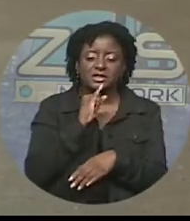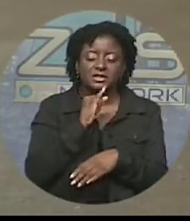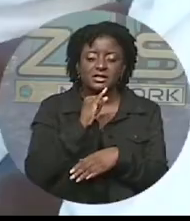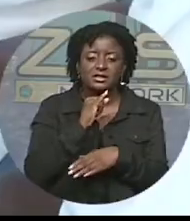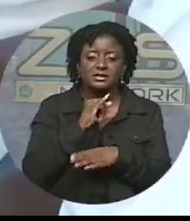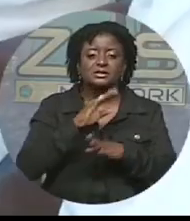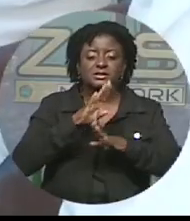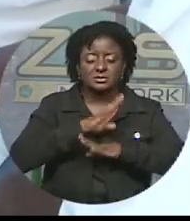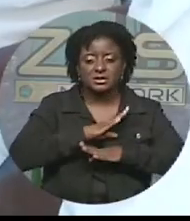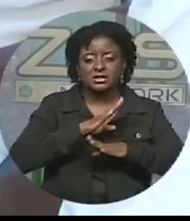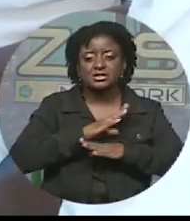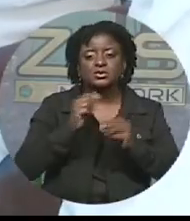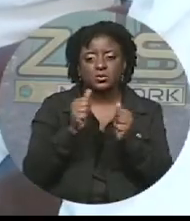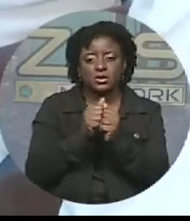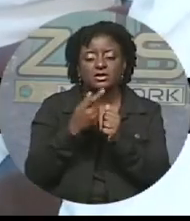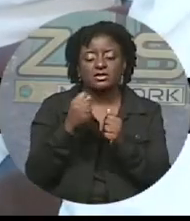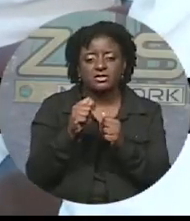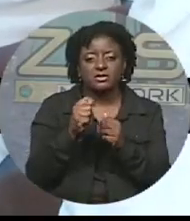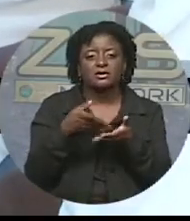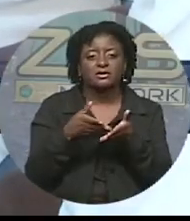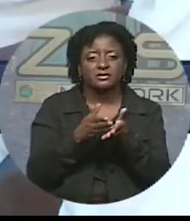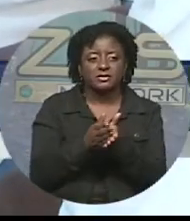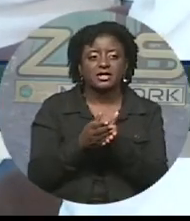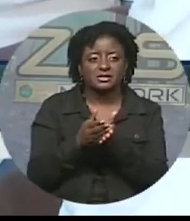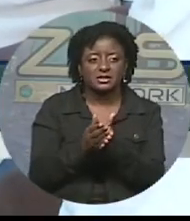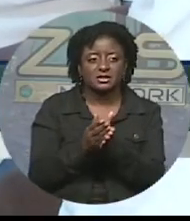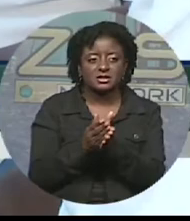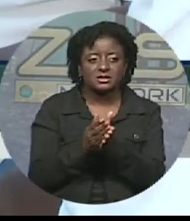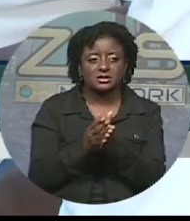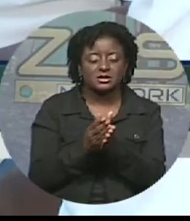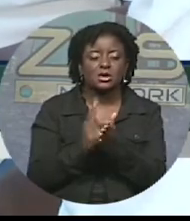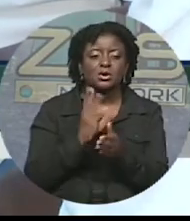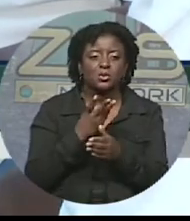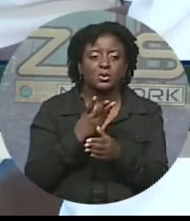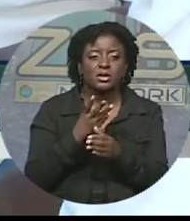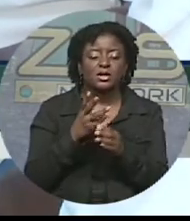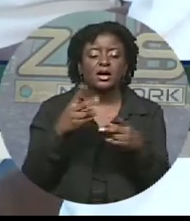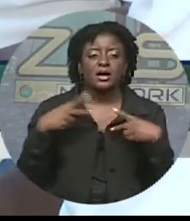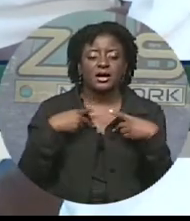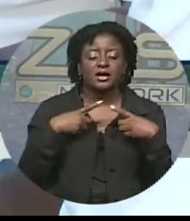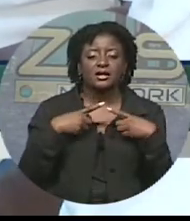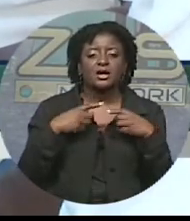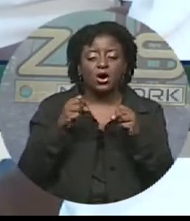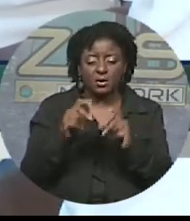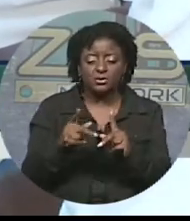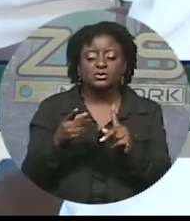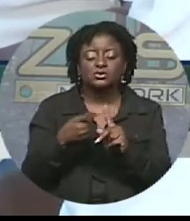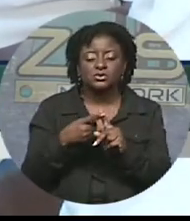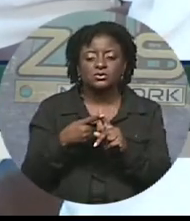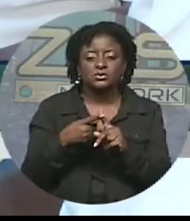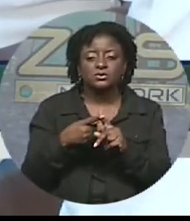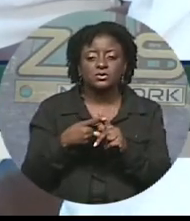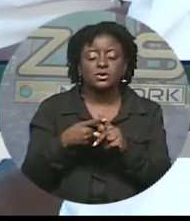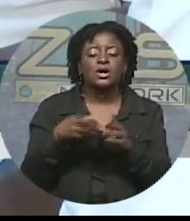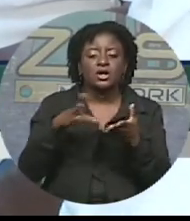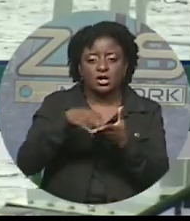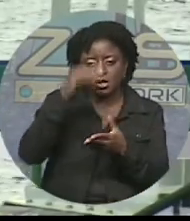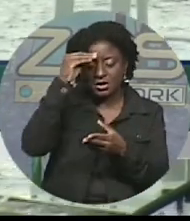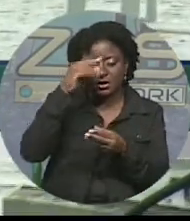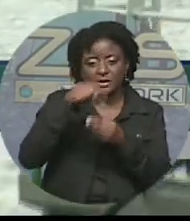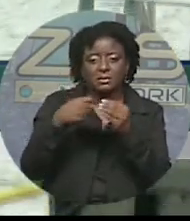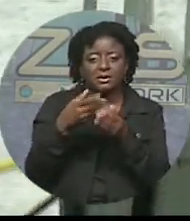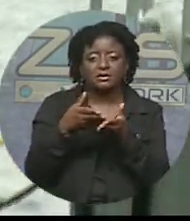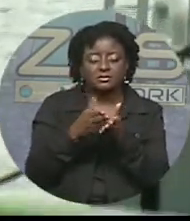It was an opportunity to further integrate with the craft and to learn a bit about its dynamics, its